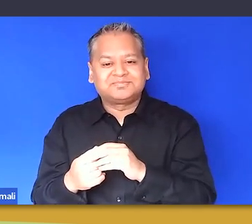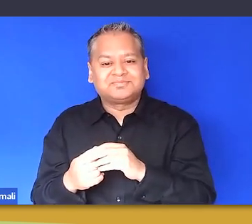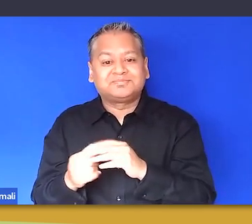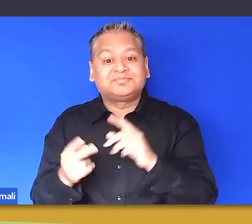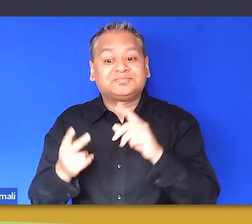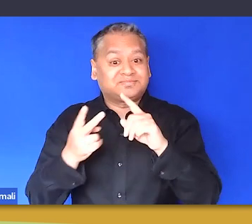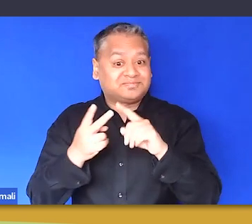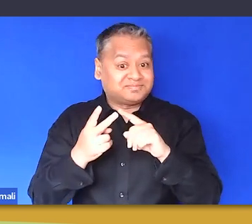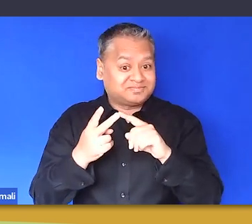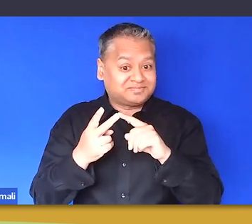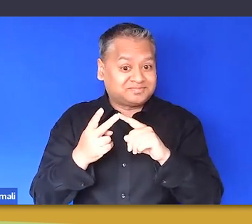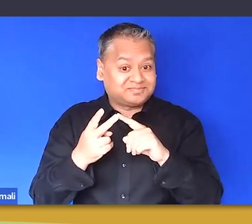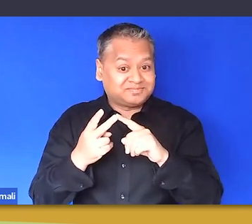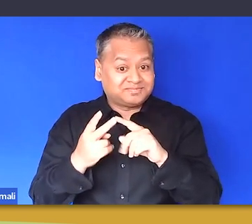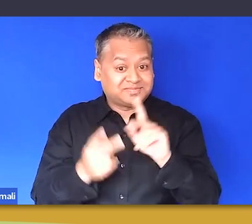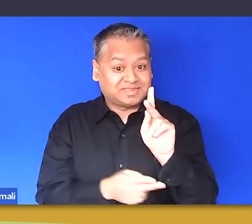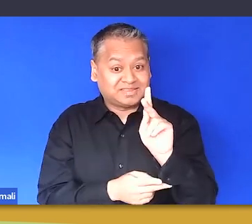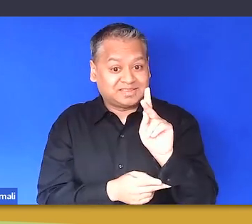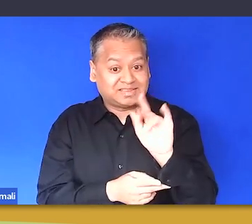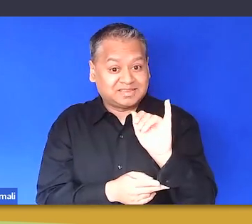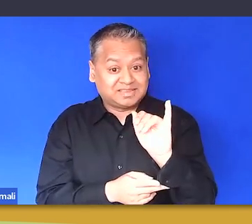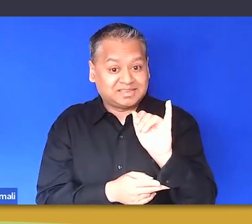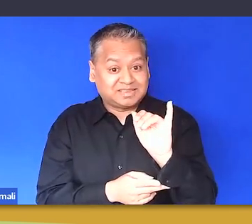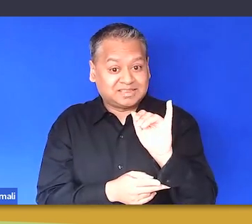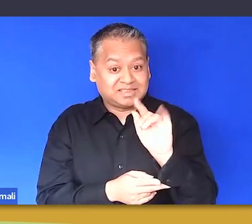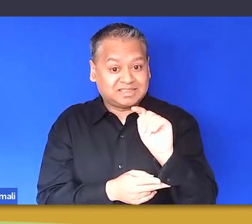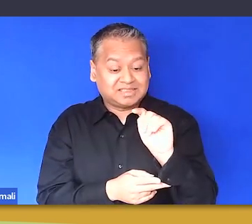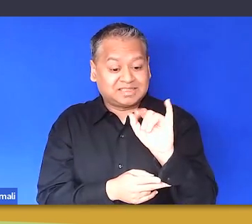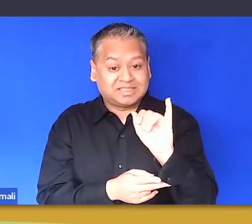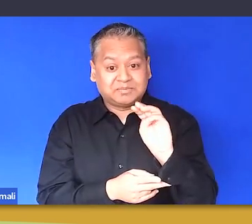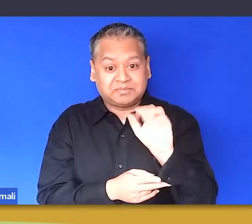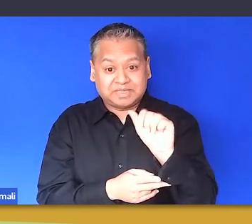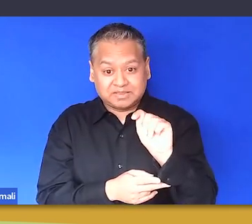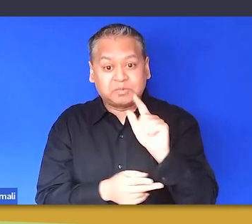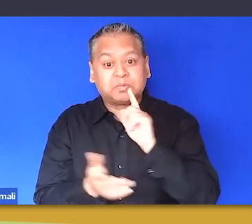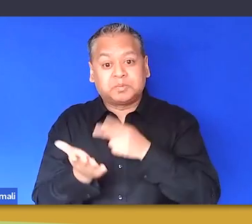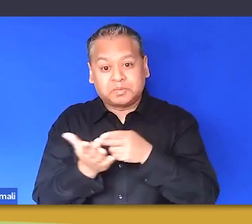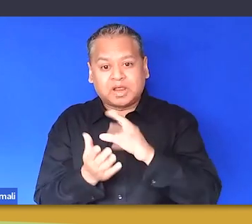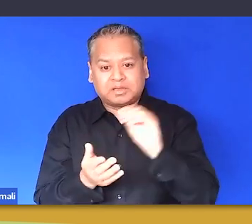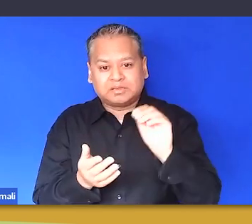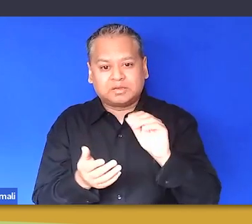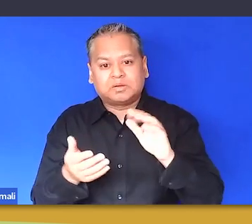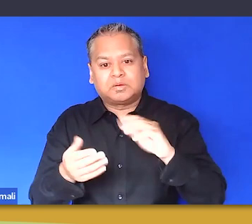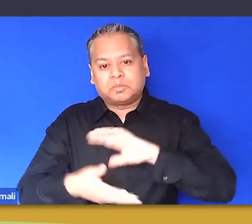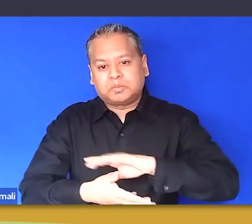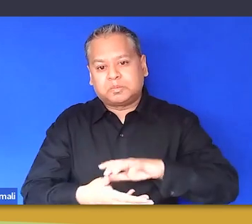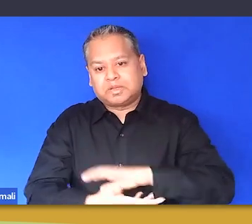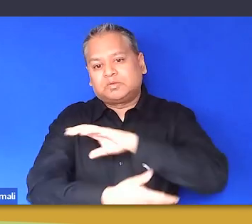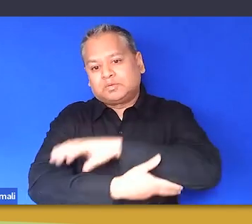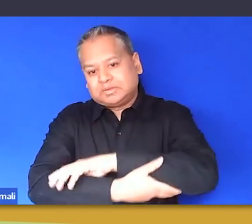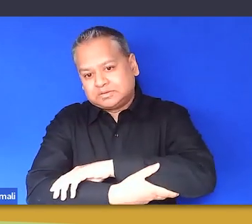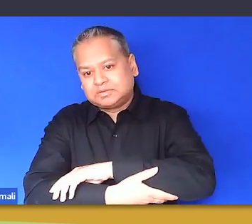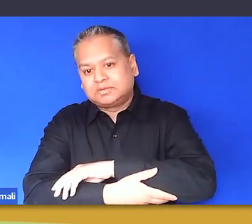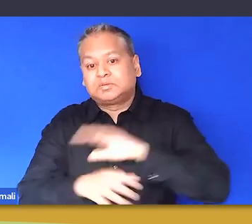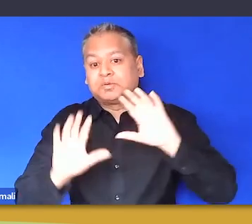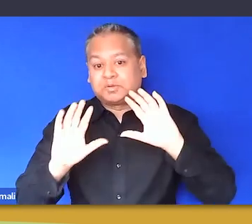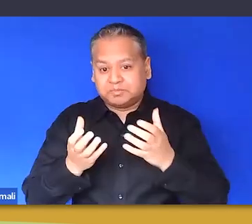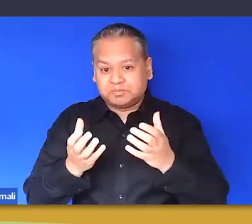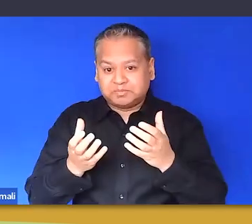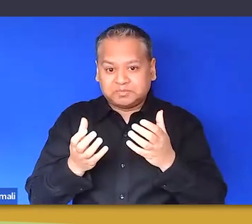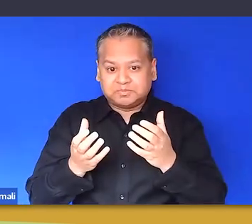the district of Kitimat, and its resident to put together a month of activities for truth and reconciliation in September